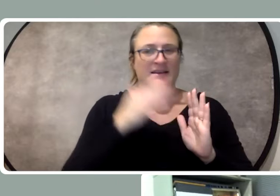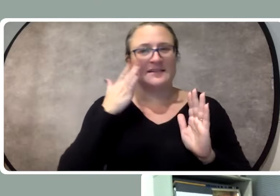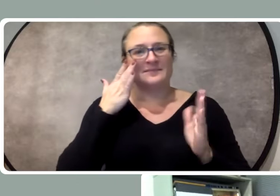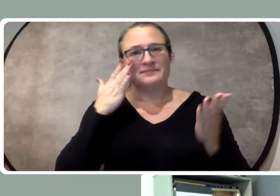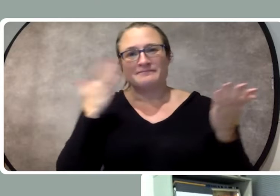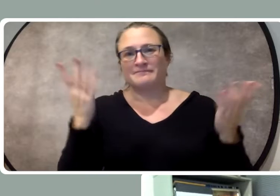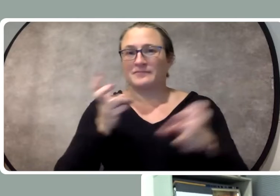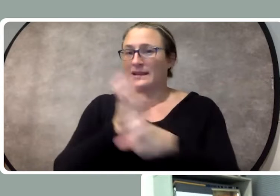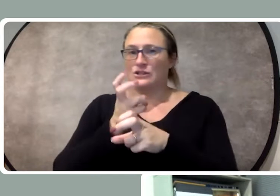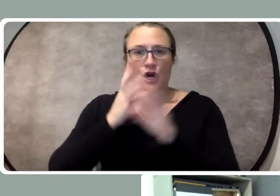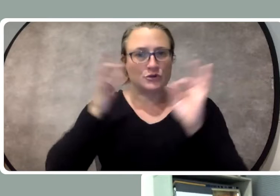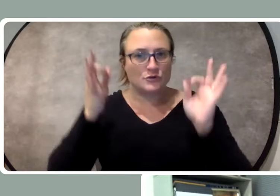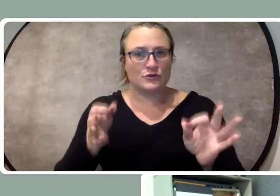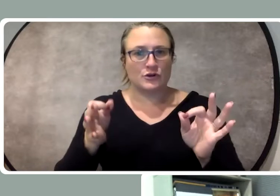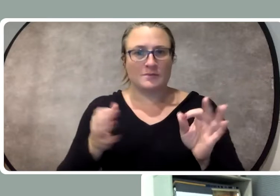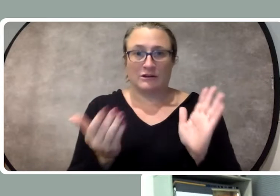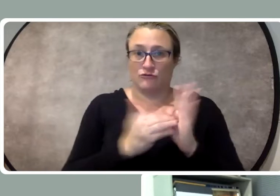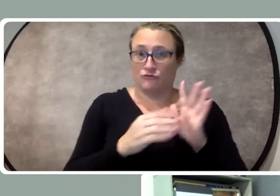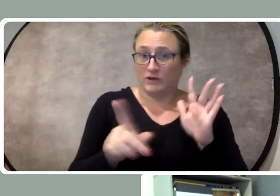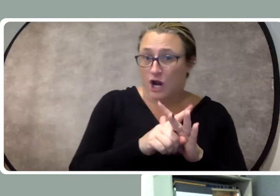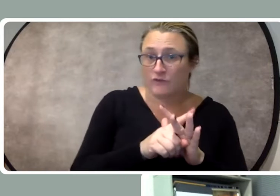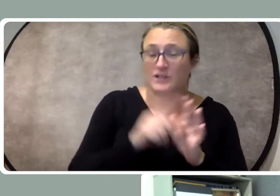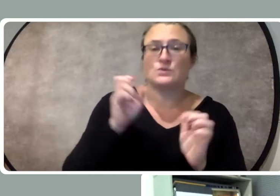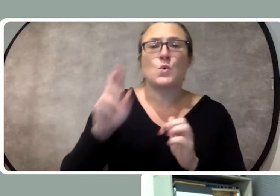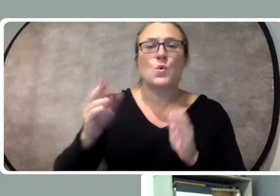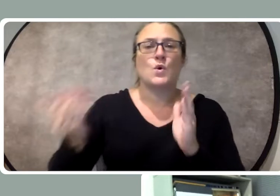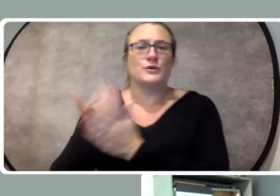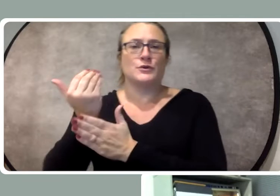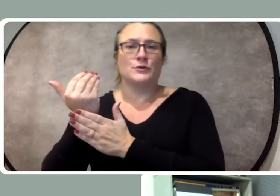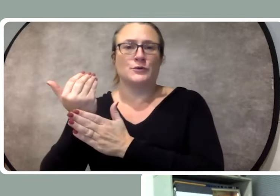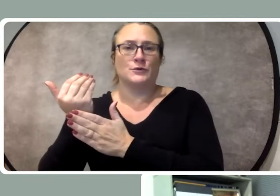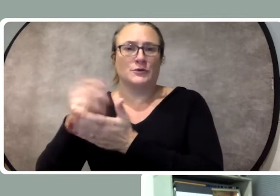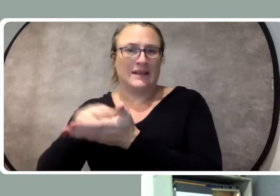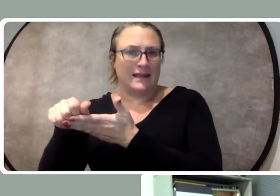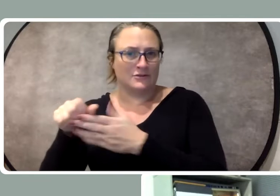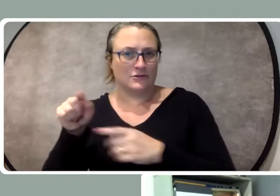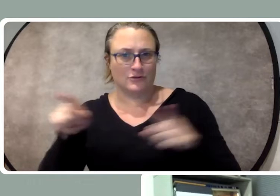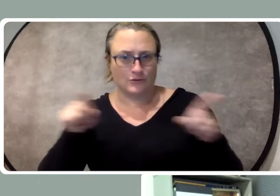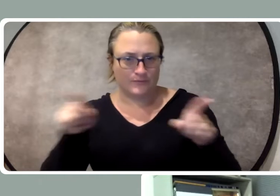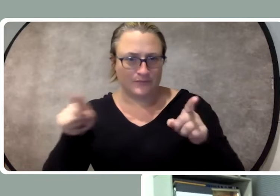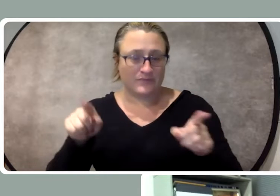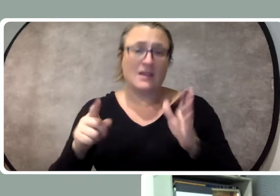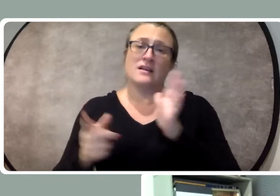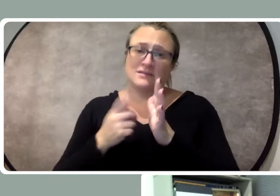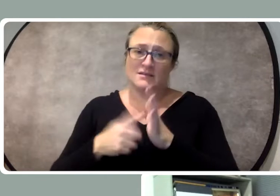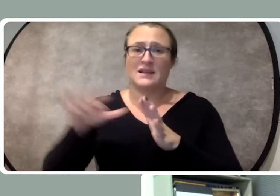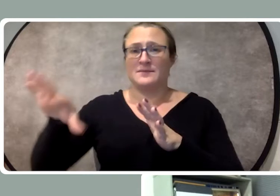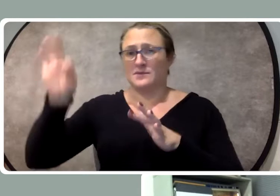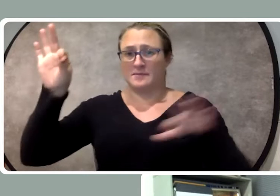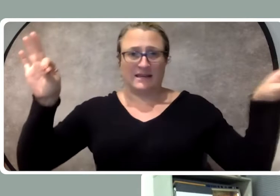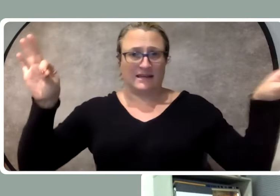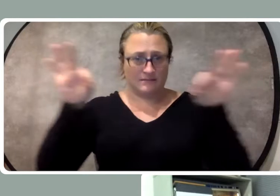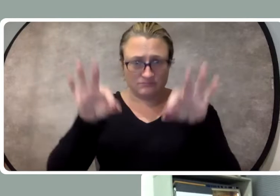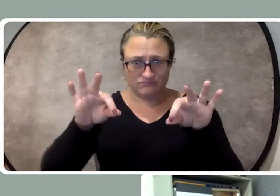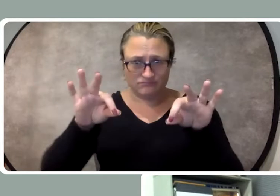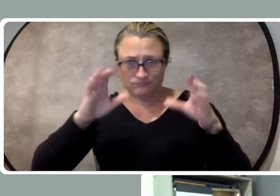conclusively determine if this is a recurrence or a second primary. Sometimes we can look at both specimens under the microscope and